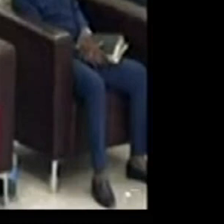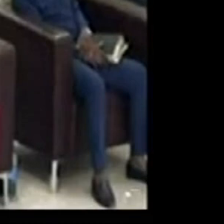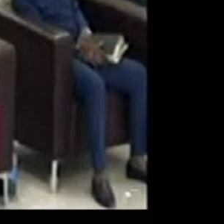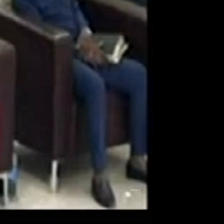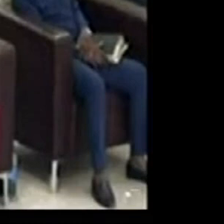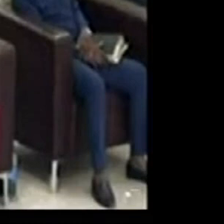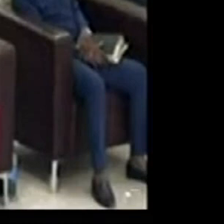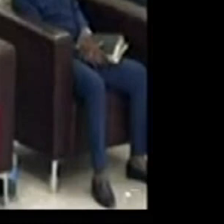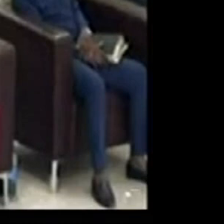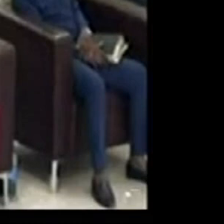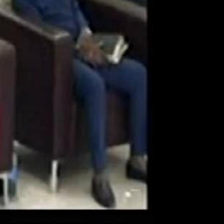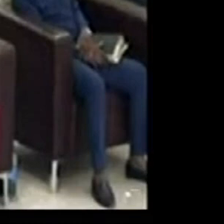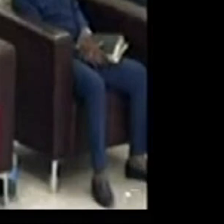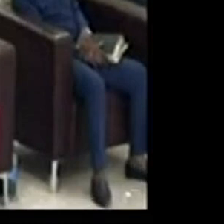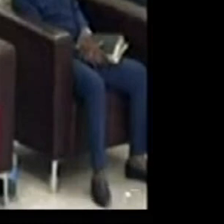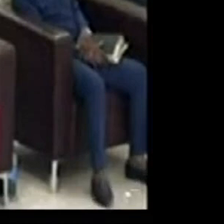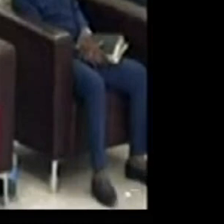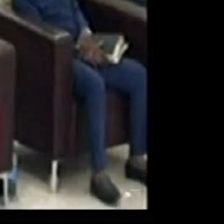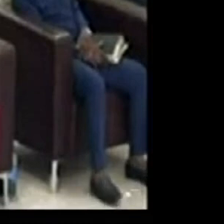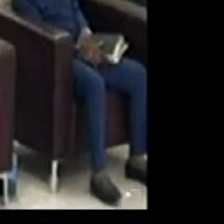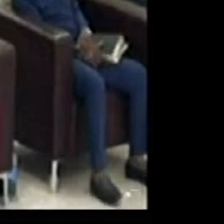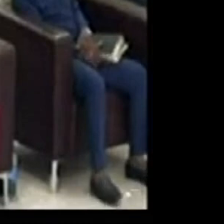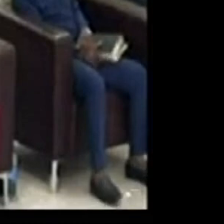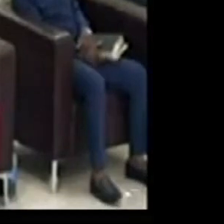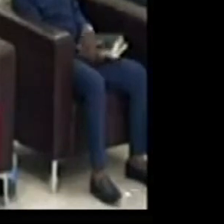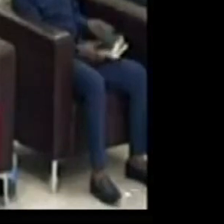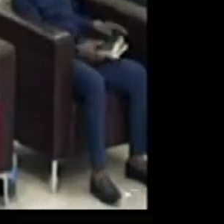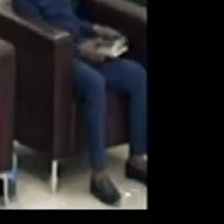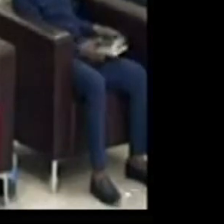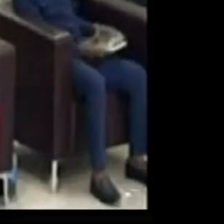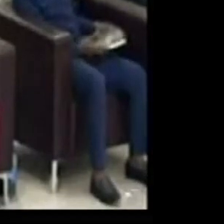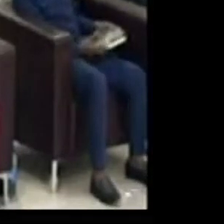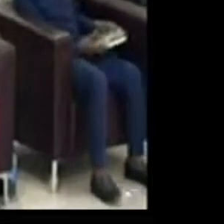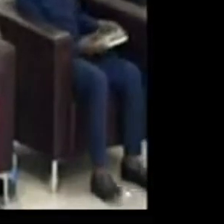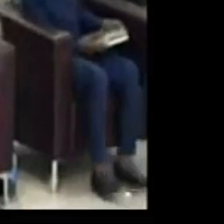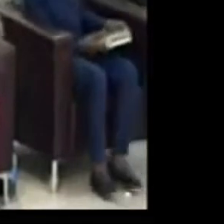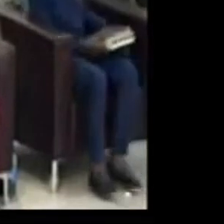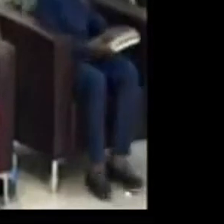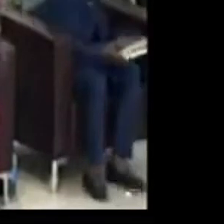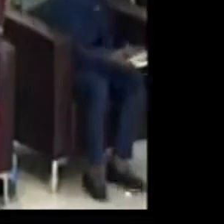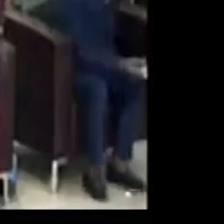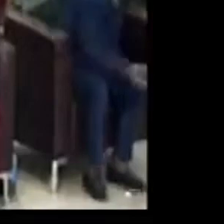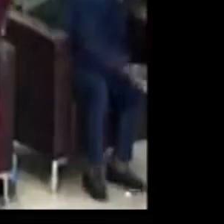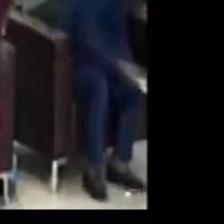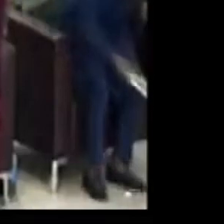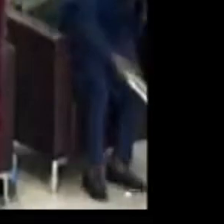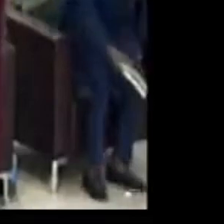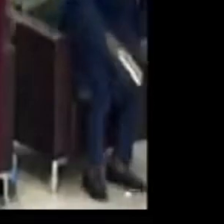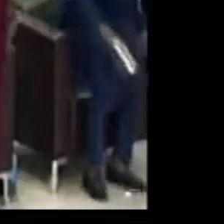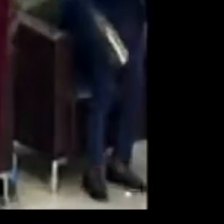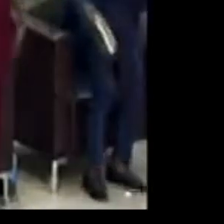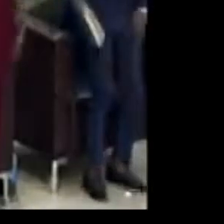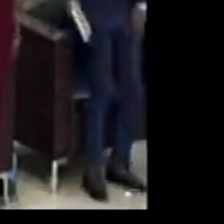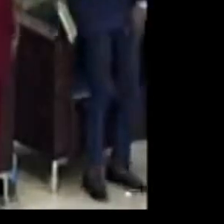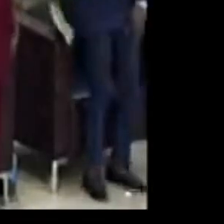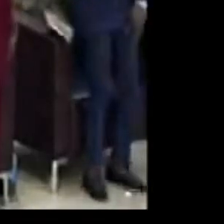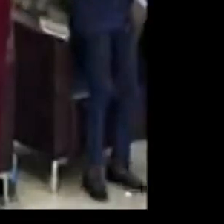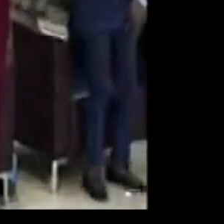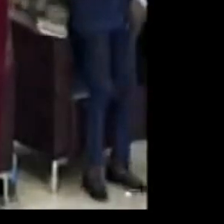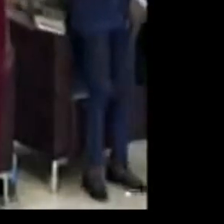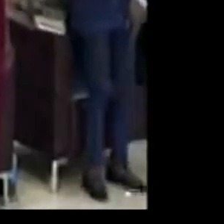Tonight, we have to rise up and worship God together. Remember, those who are to be here